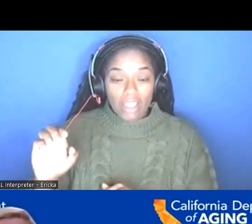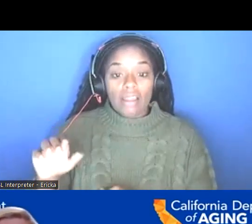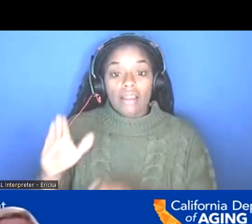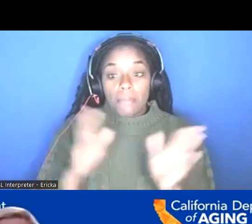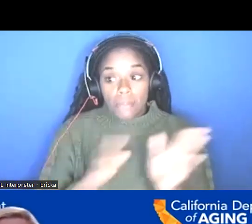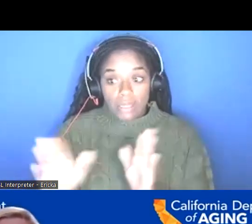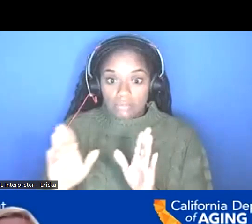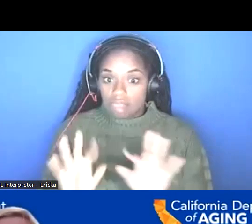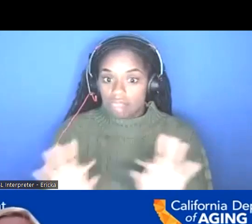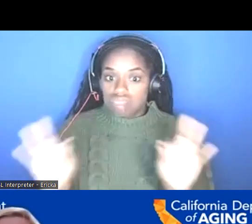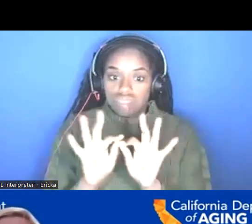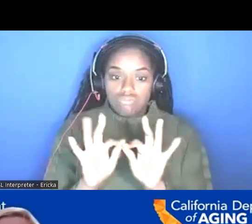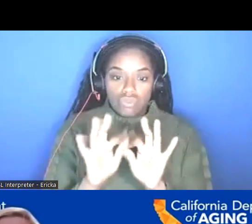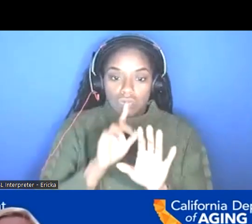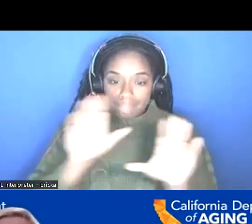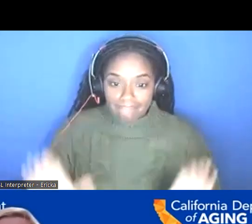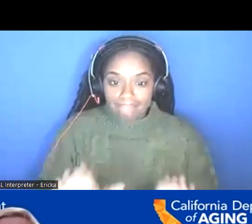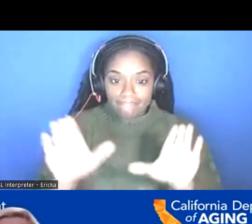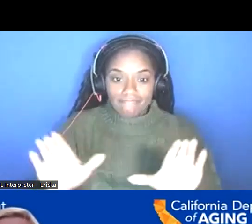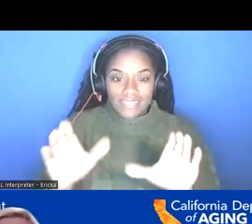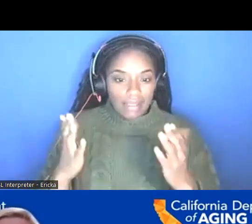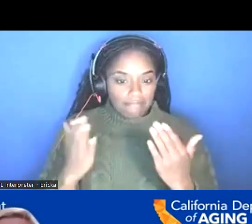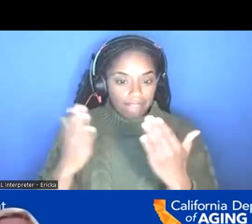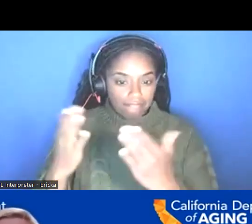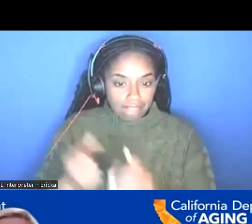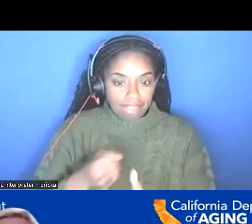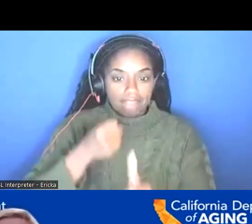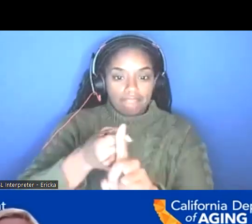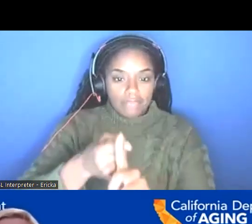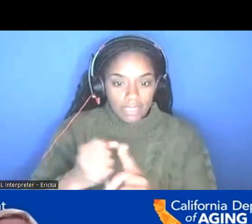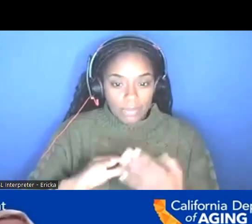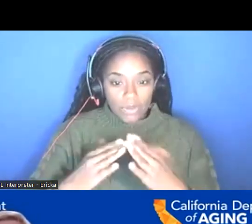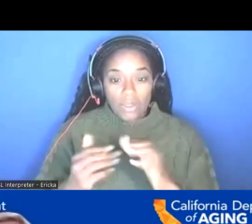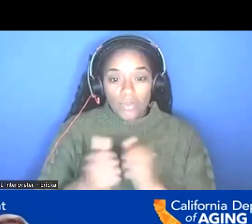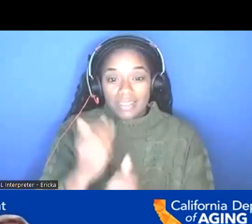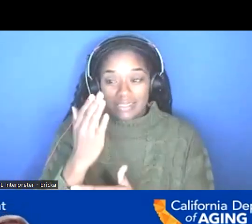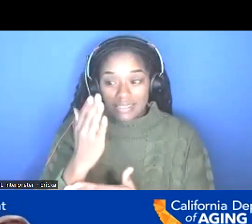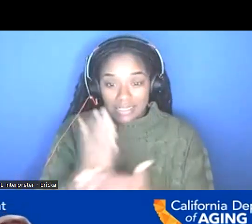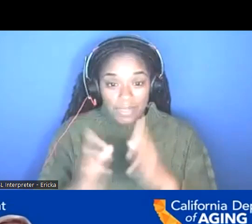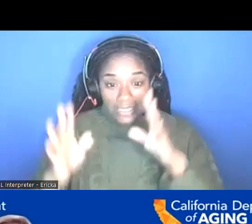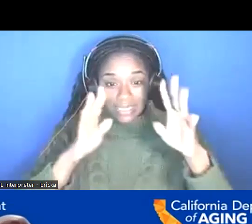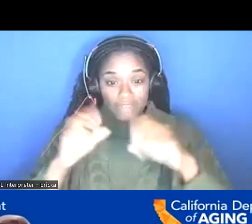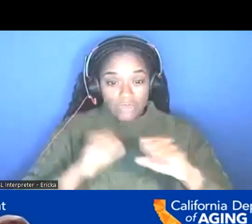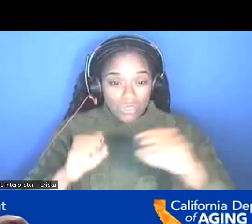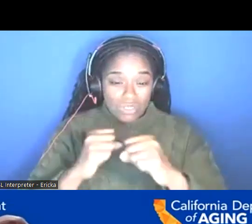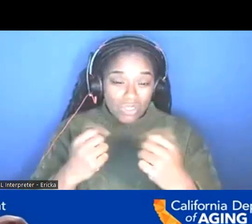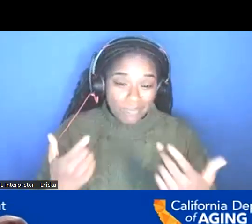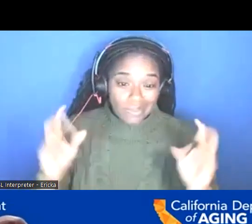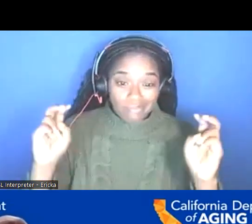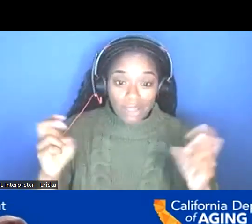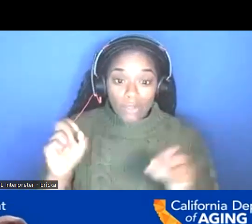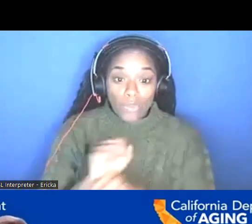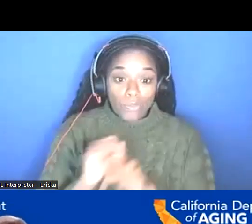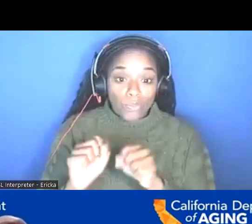really acting on and delivering on some of these innovative strategies. So the work continues, I guess, is the best way to put it.